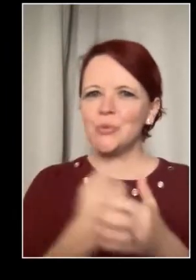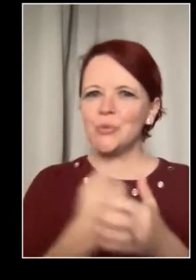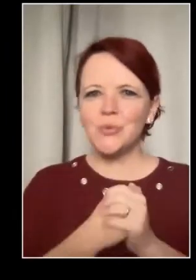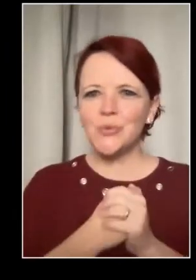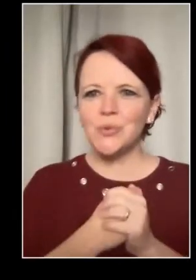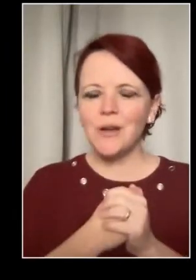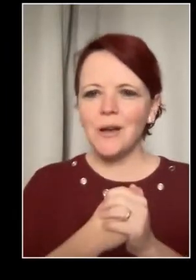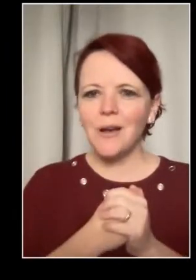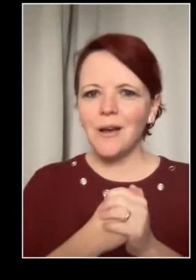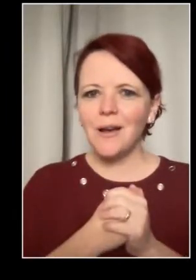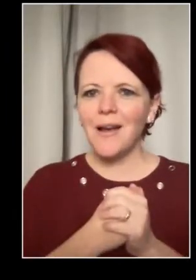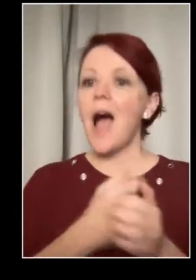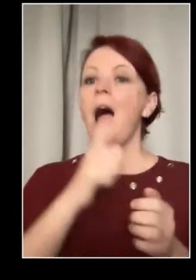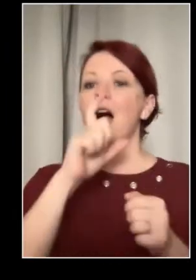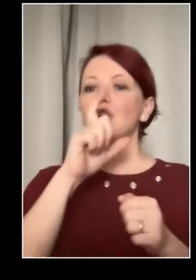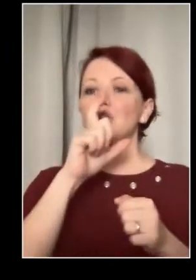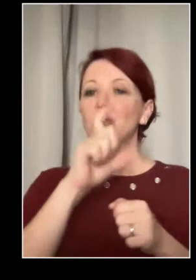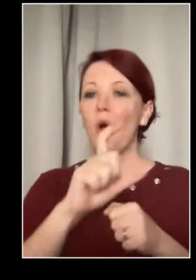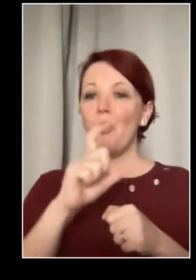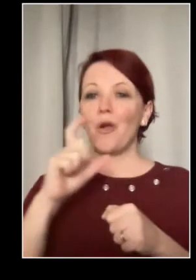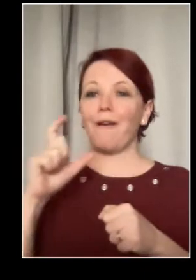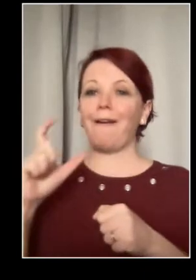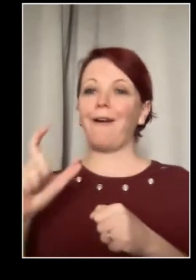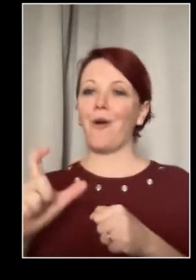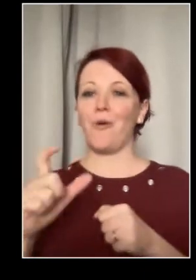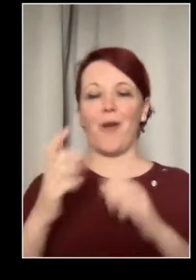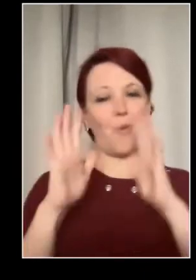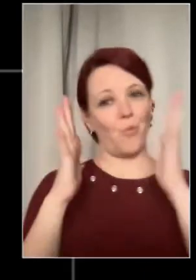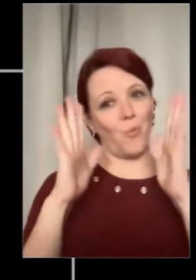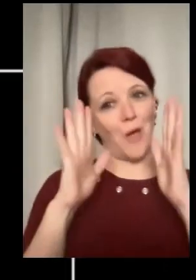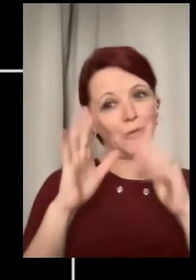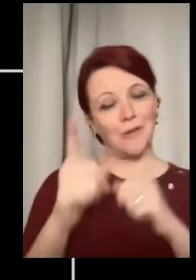Eurospecific Partners. Well done to you and all the other brilliant nominees.